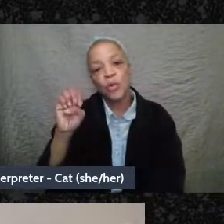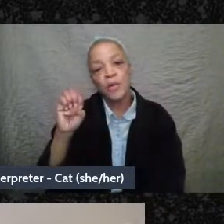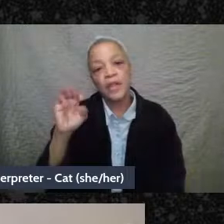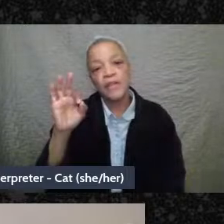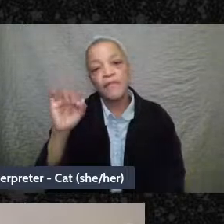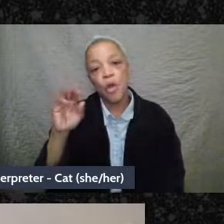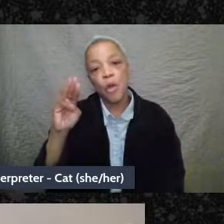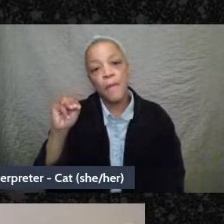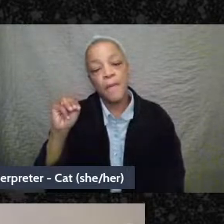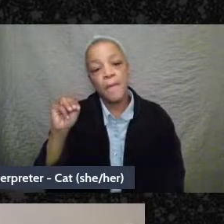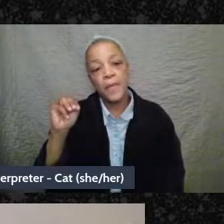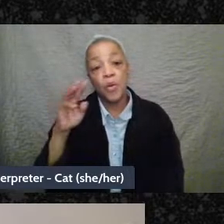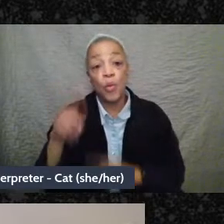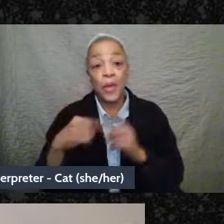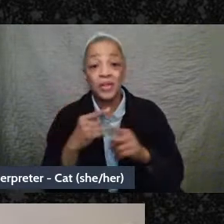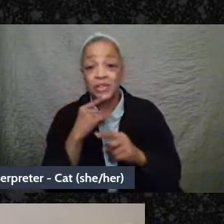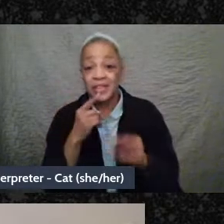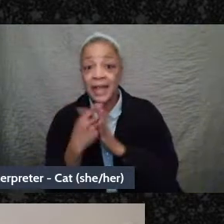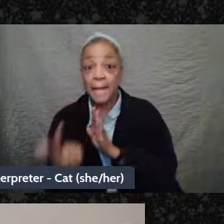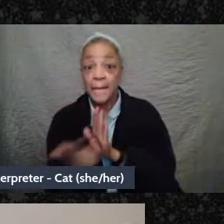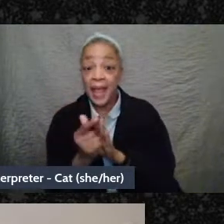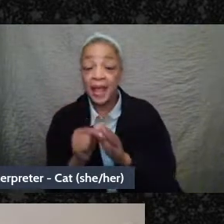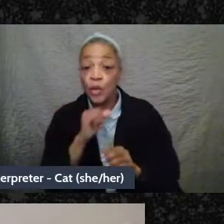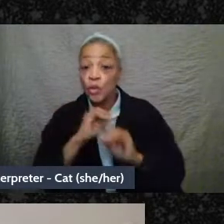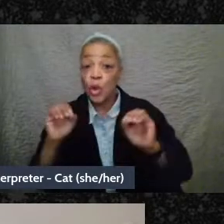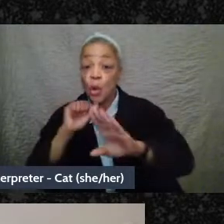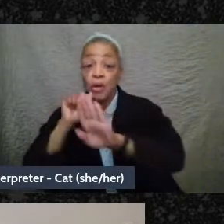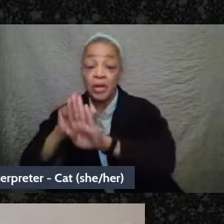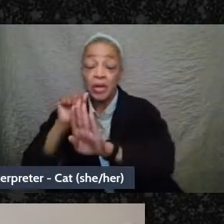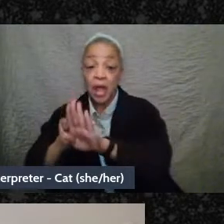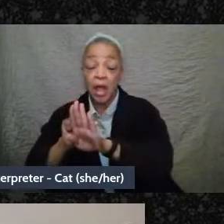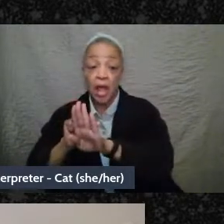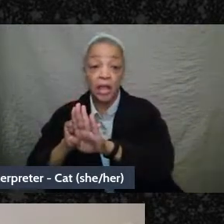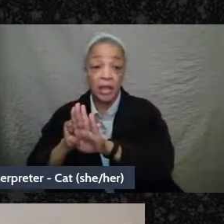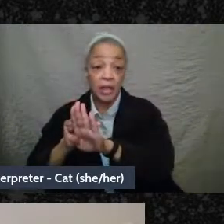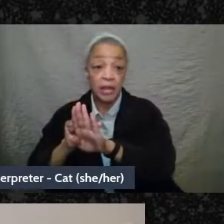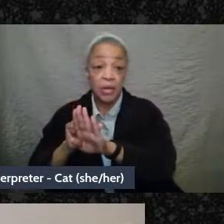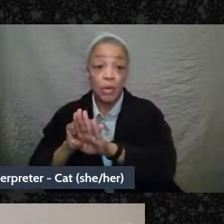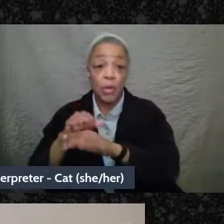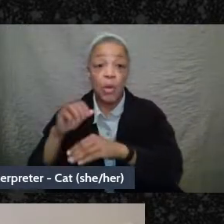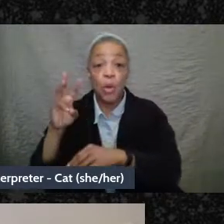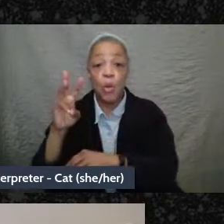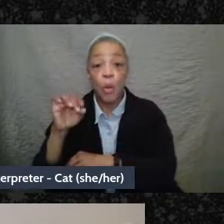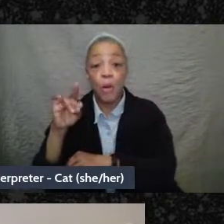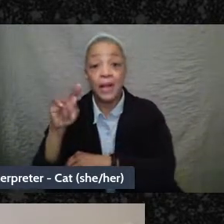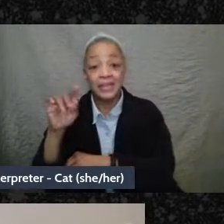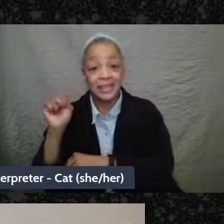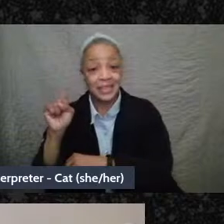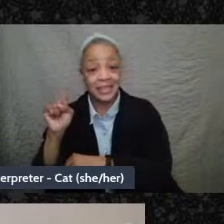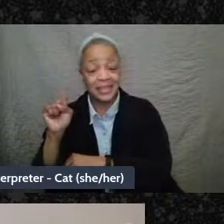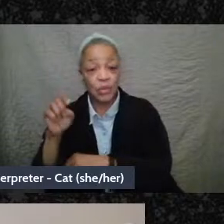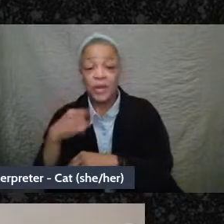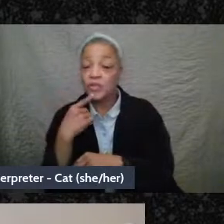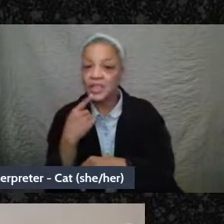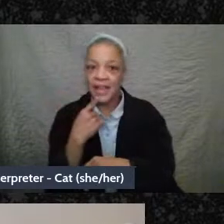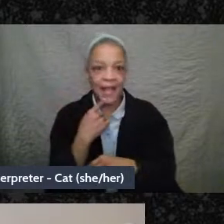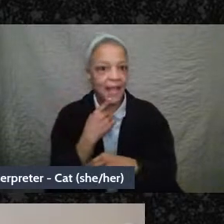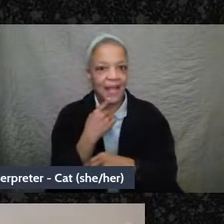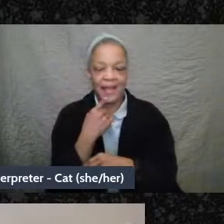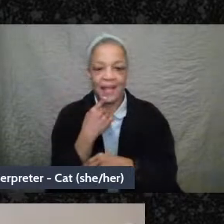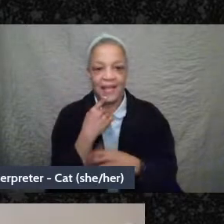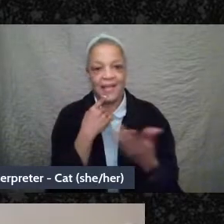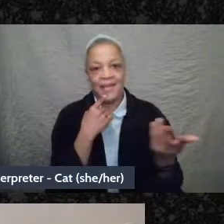ban on no-knock warrants, and then a mere lock is dead by no-knock warrant, when you declare